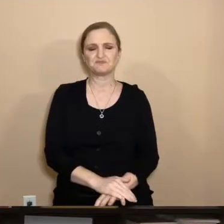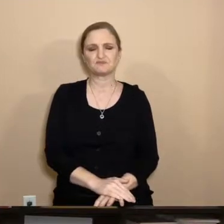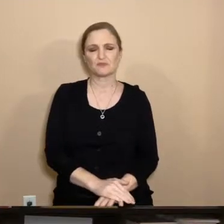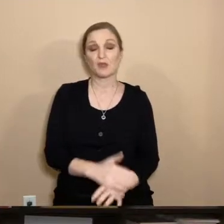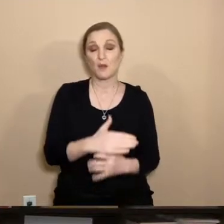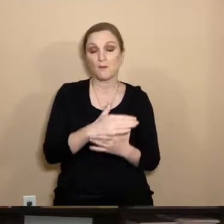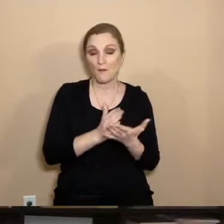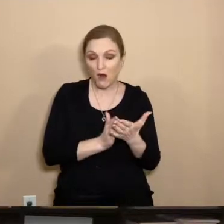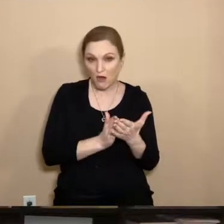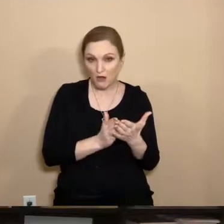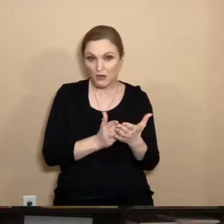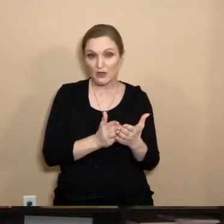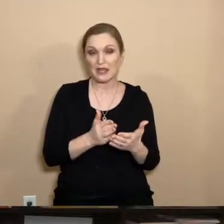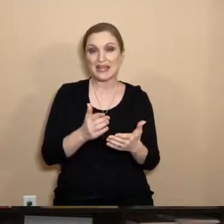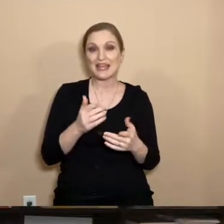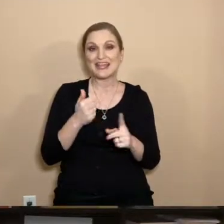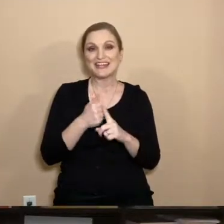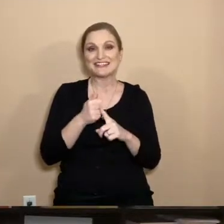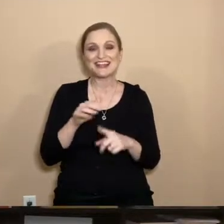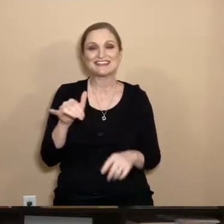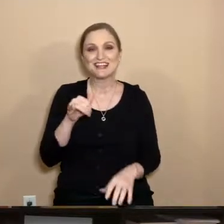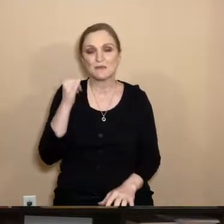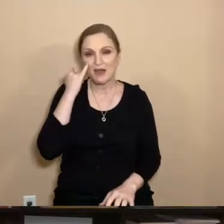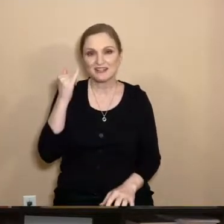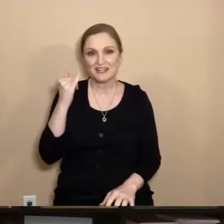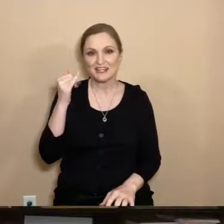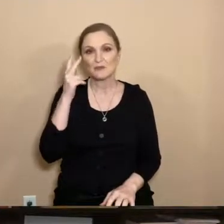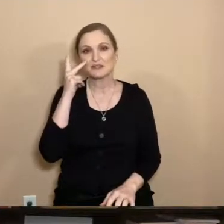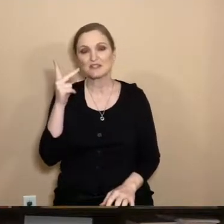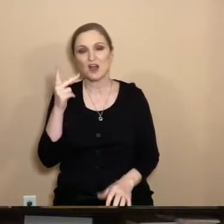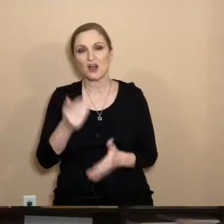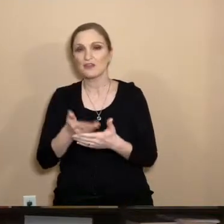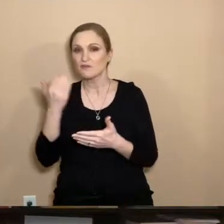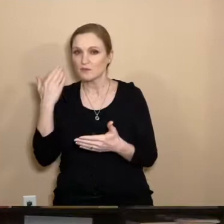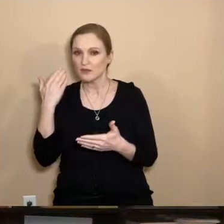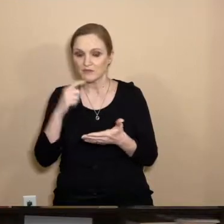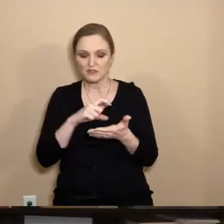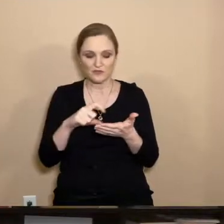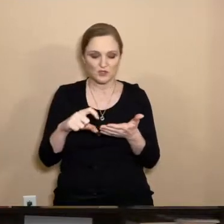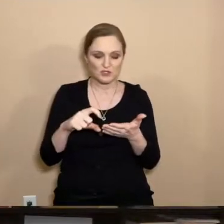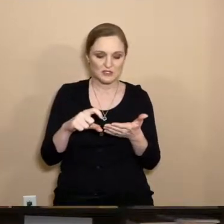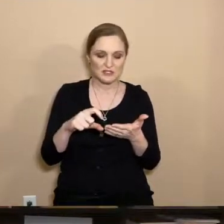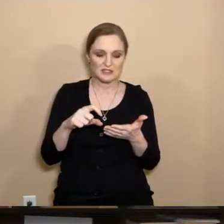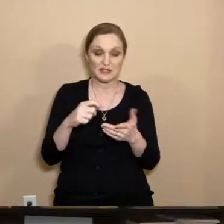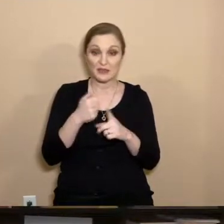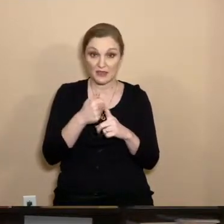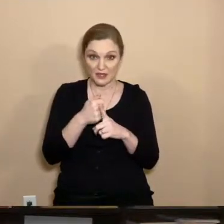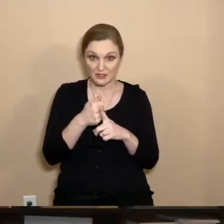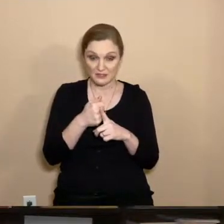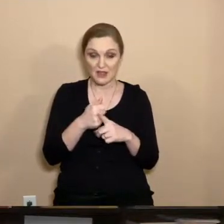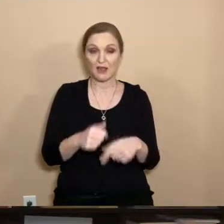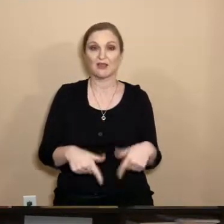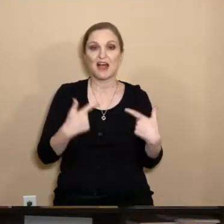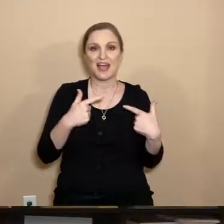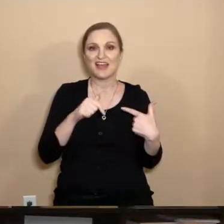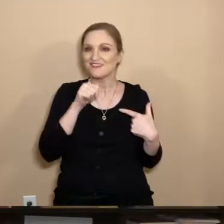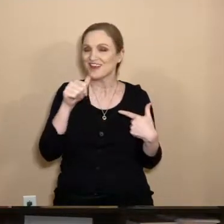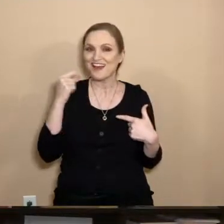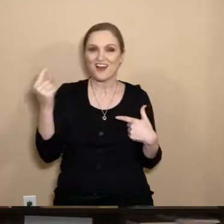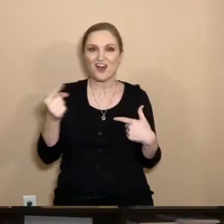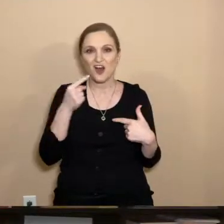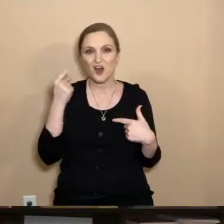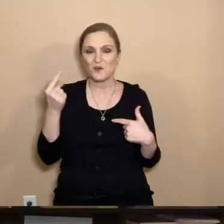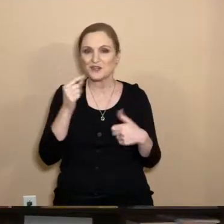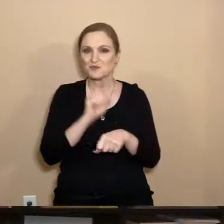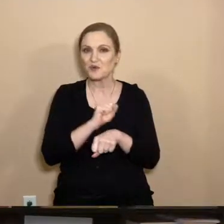part of this is still that same theme that we saw in the previous verses. And that is that, life doesn't always work out